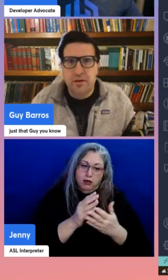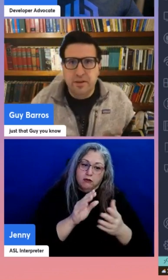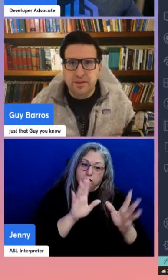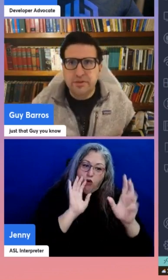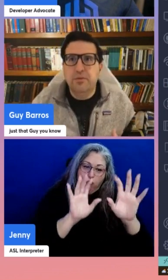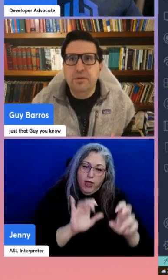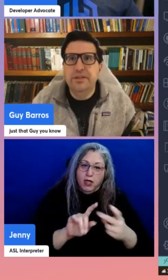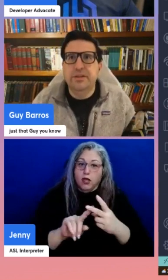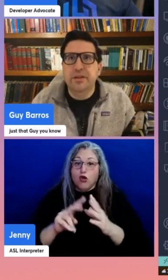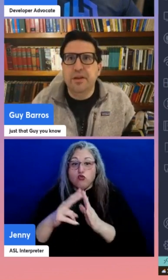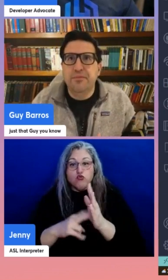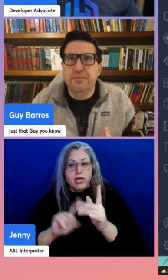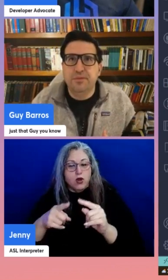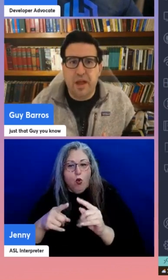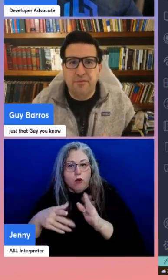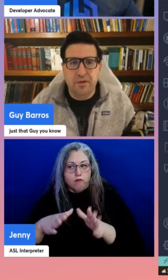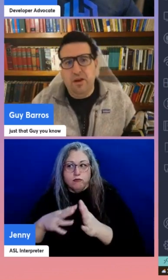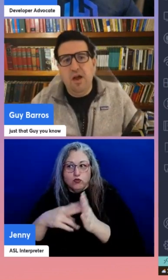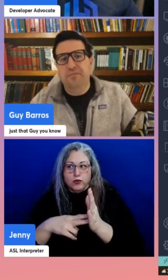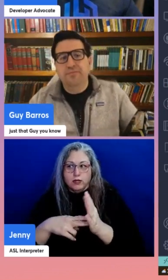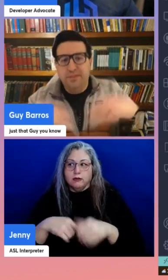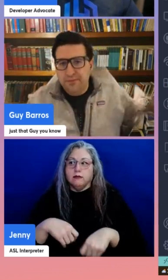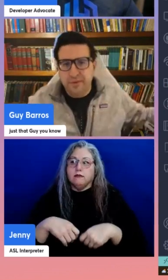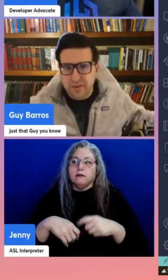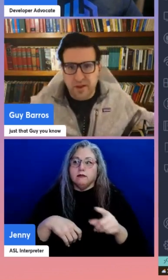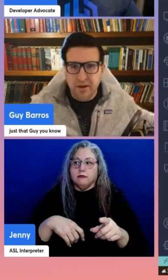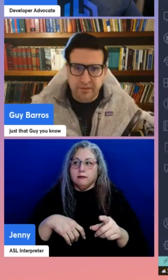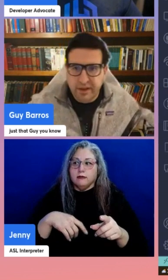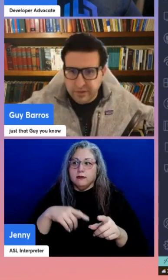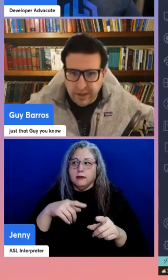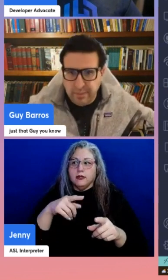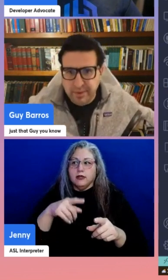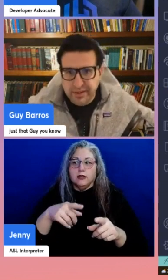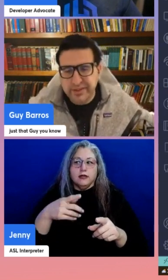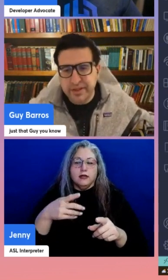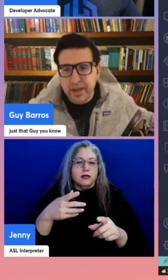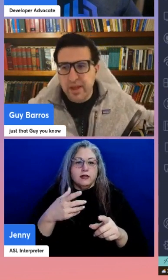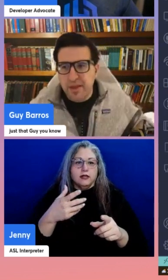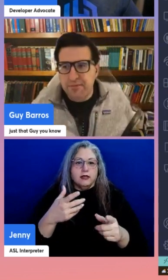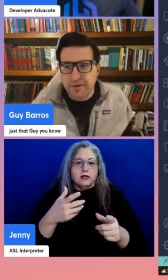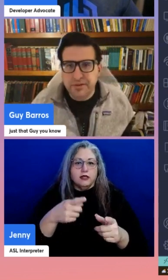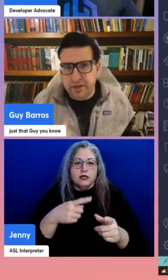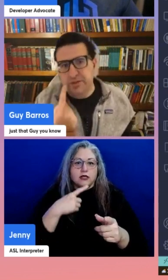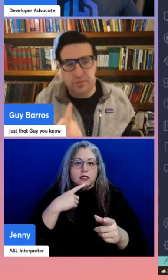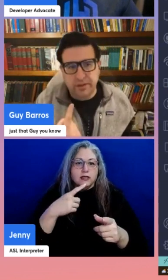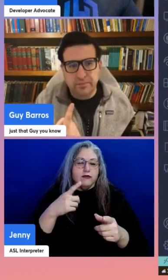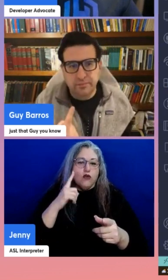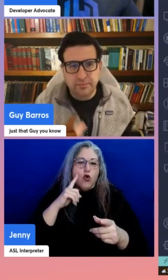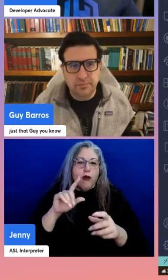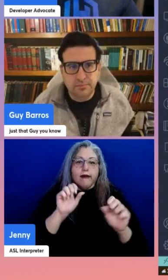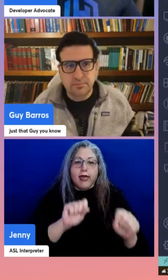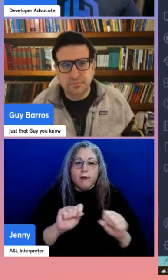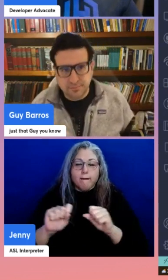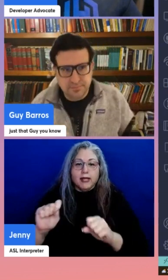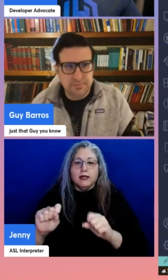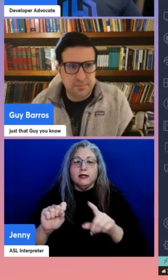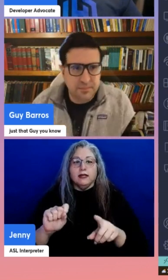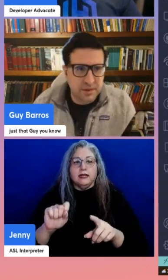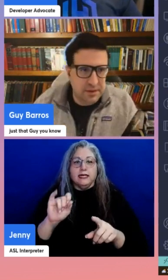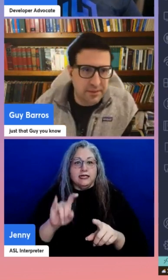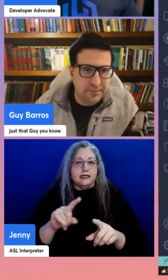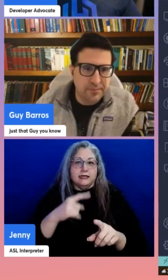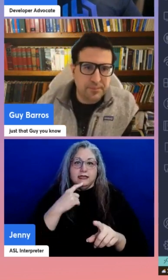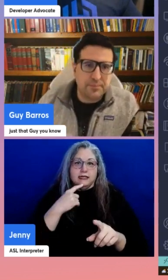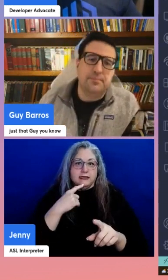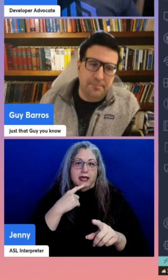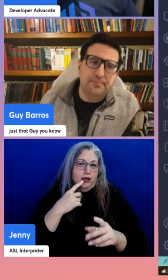method. Right? There's no reason to have a lot of different grants or capabilities if you're just going to use one. Yeah, and it